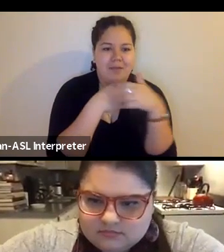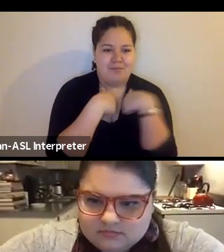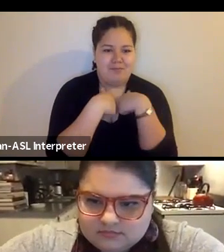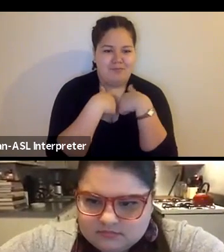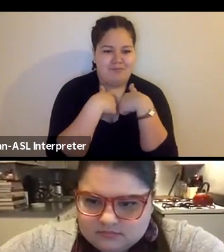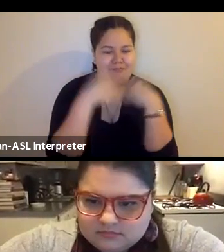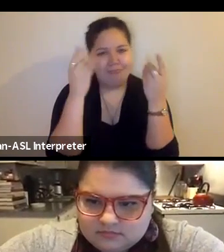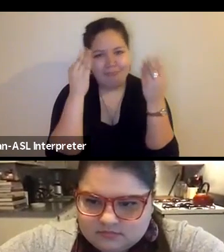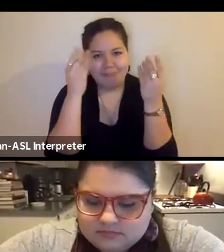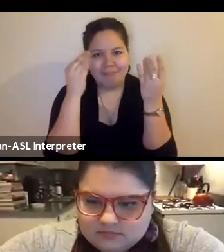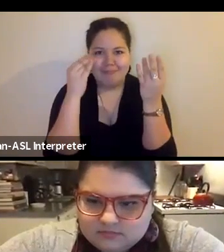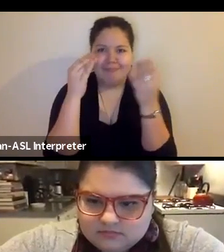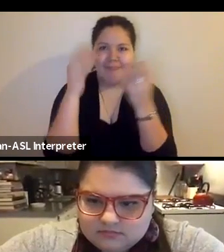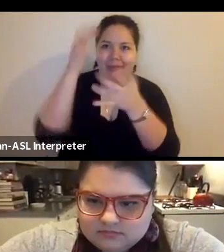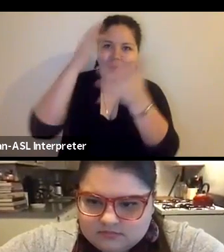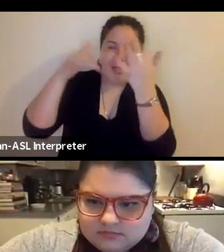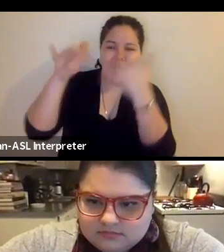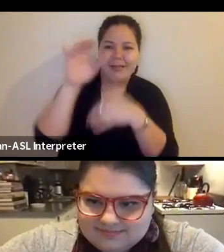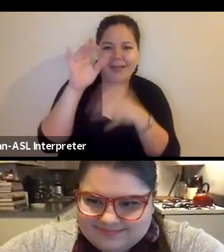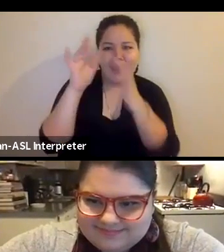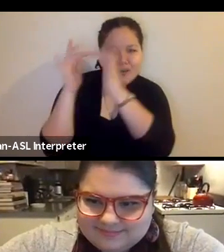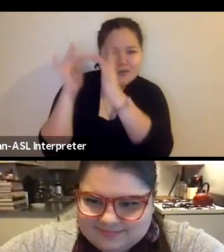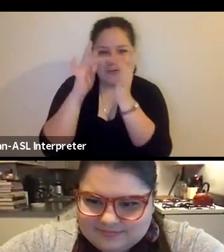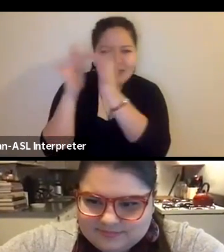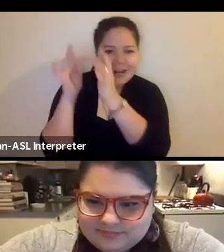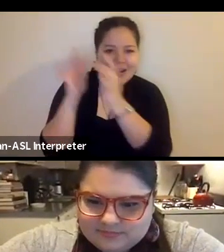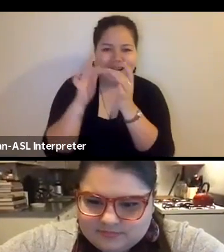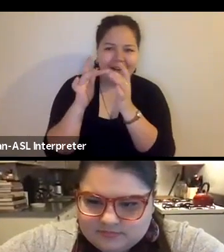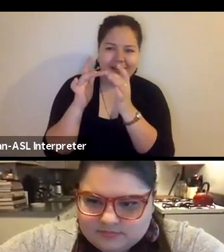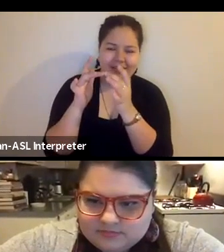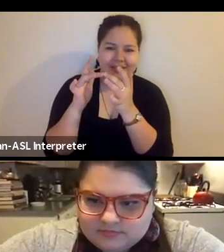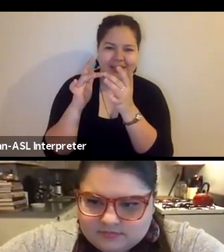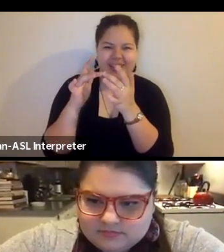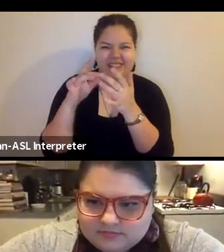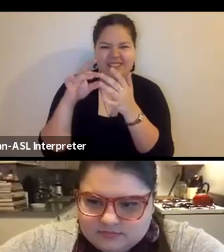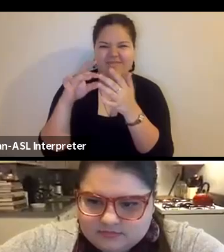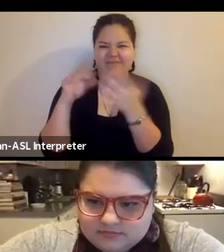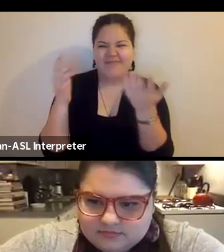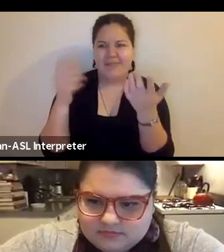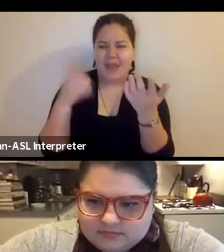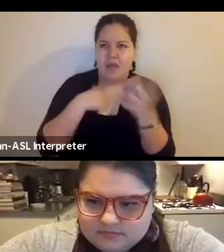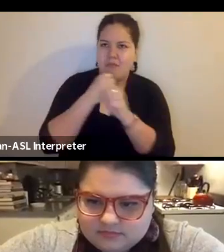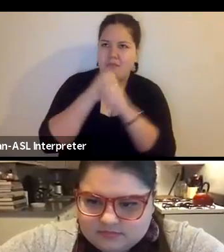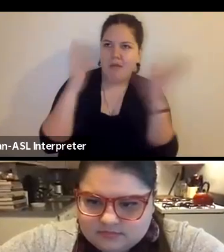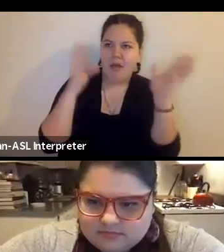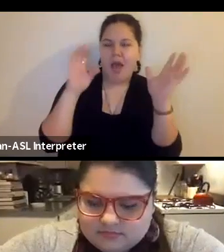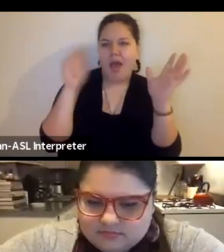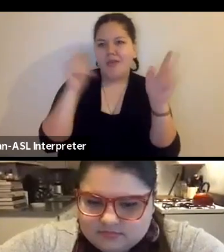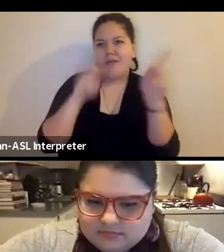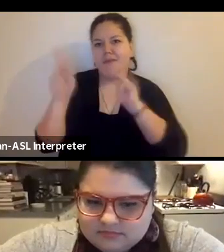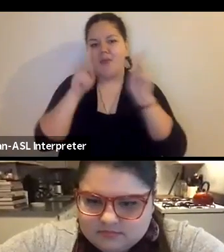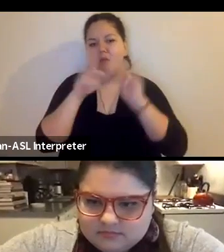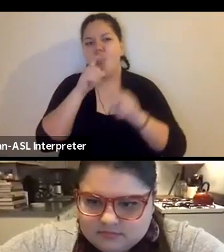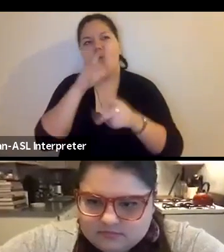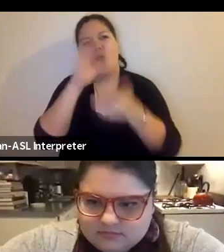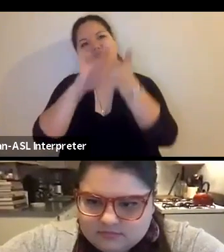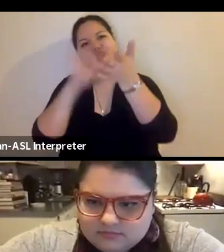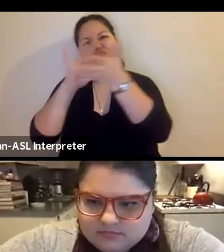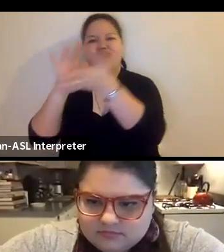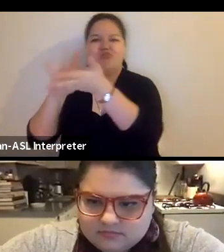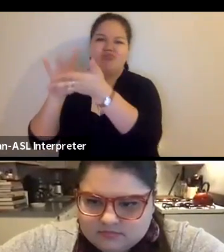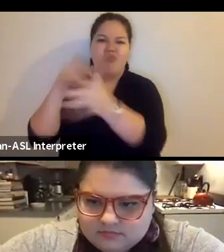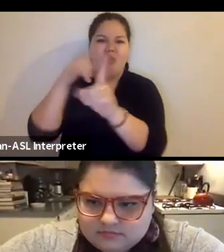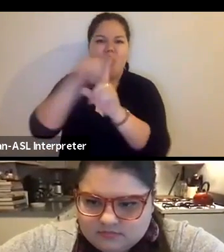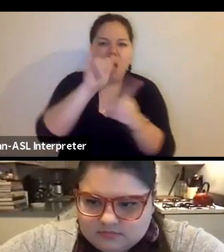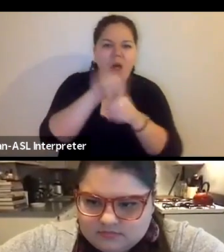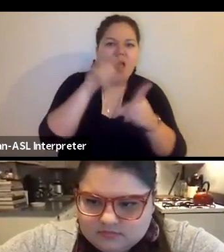you know, again, disrespecting, riding rampant through cyberspace, bullying,